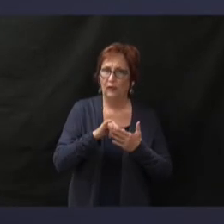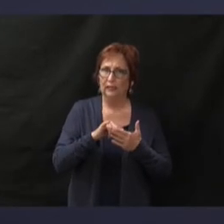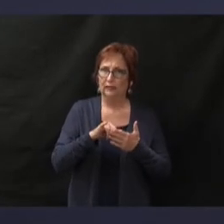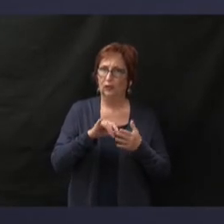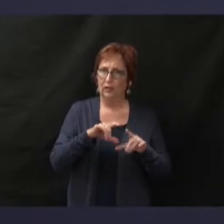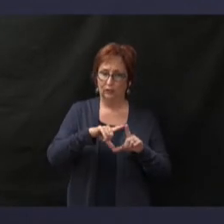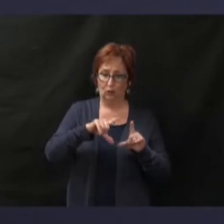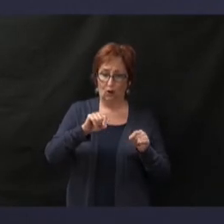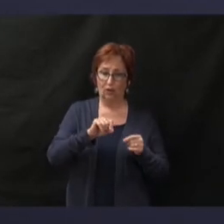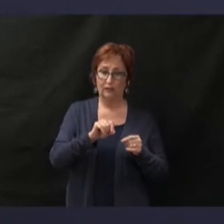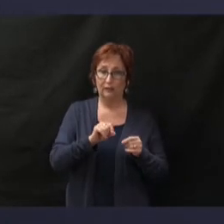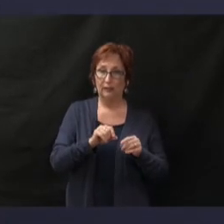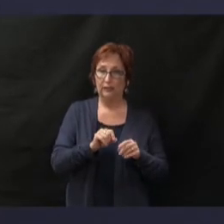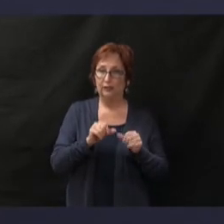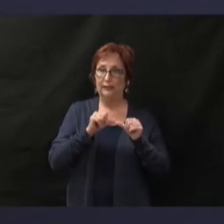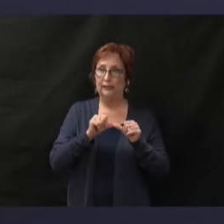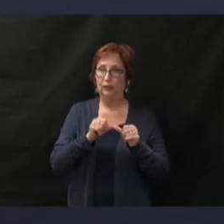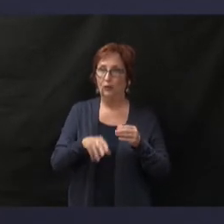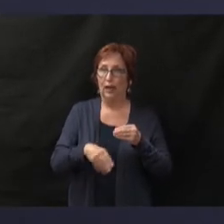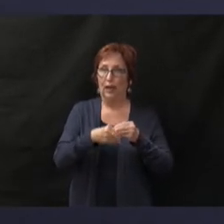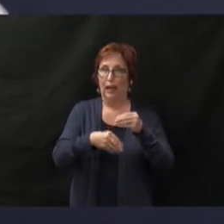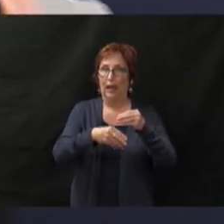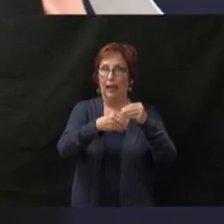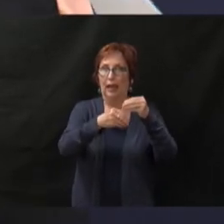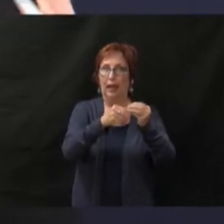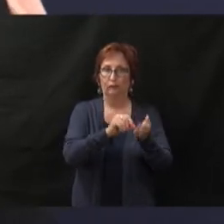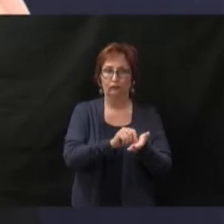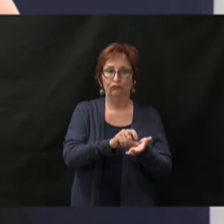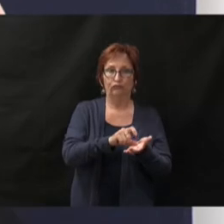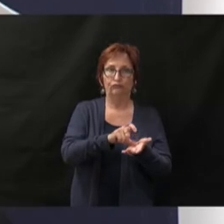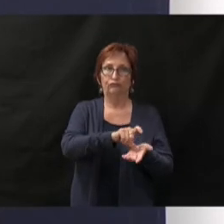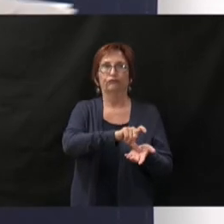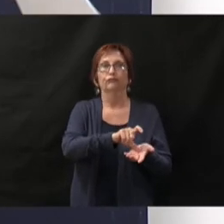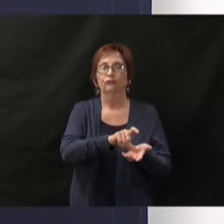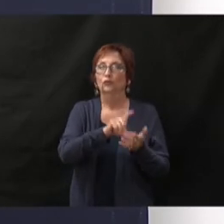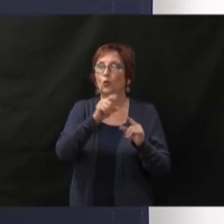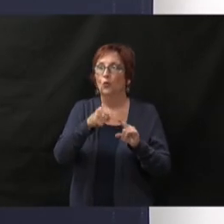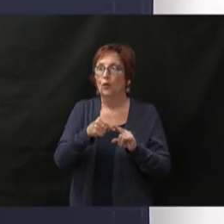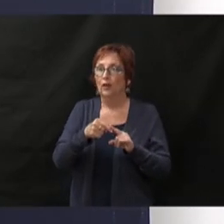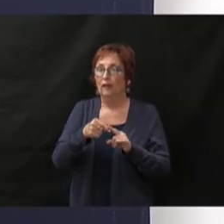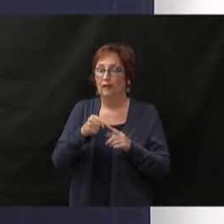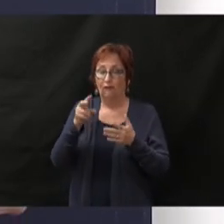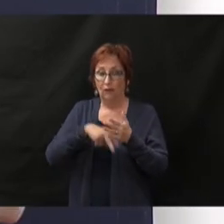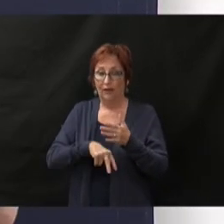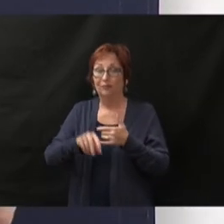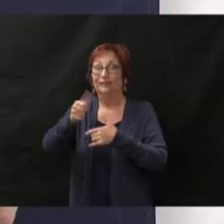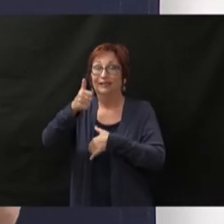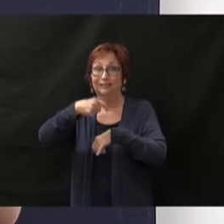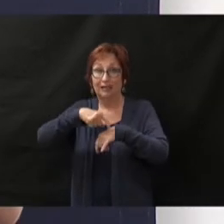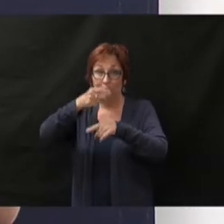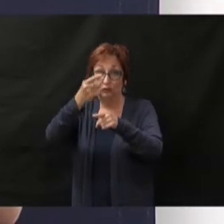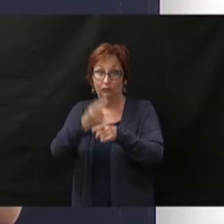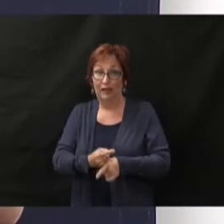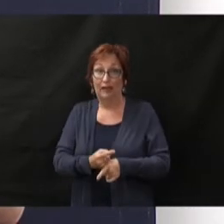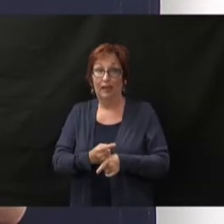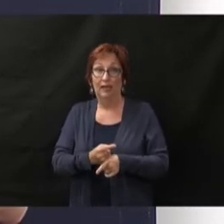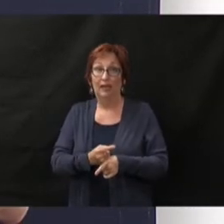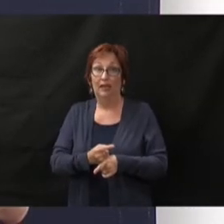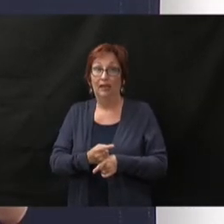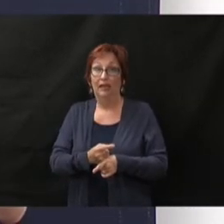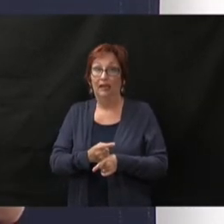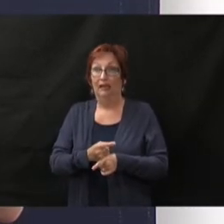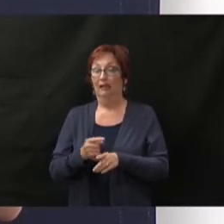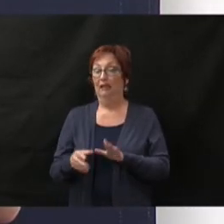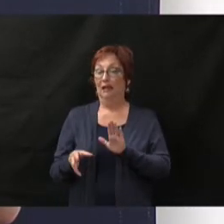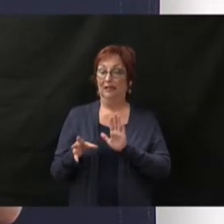keeps getting bigger. Now what I do is once they have read them 10 times correctly, and I put stars on the